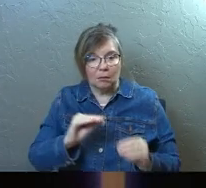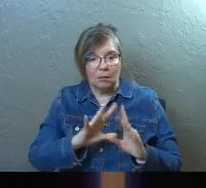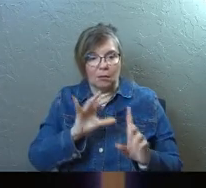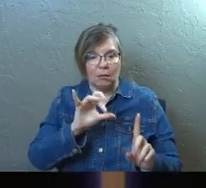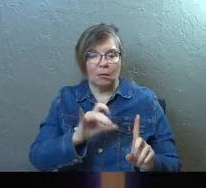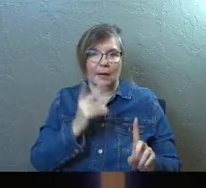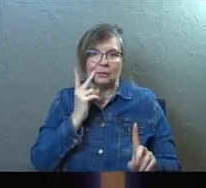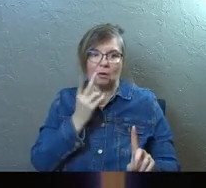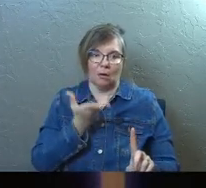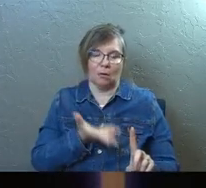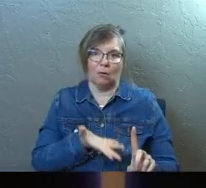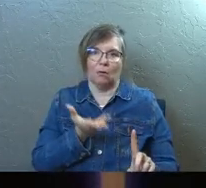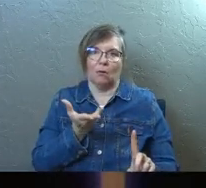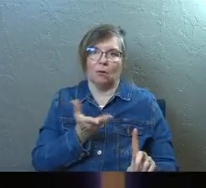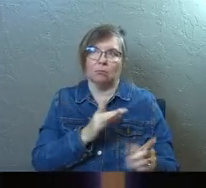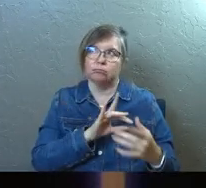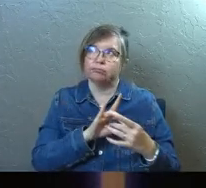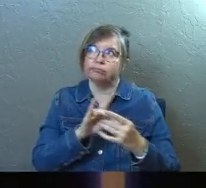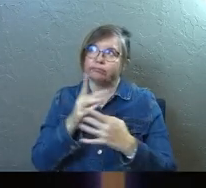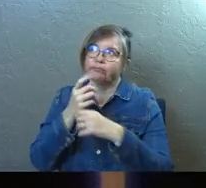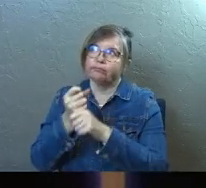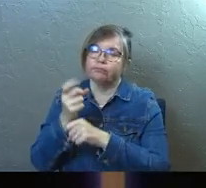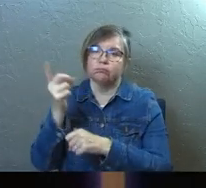but I saw it there.